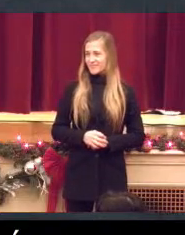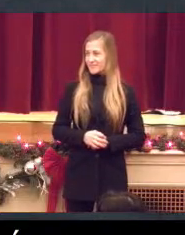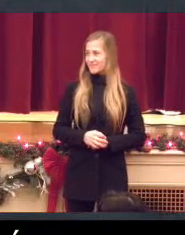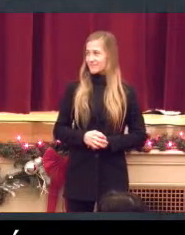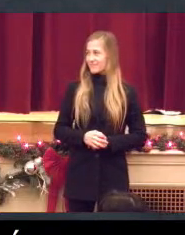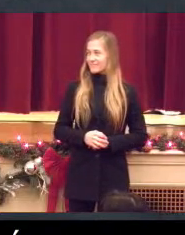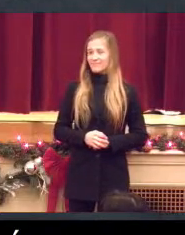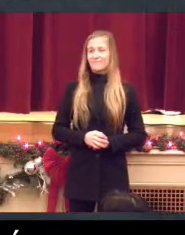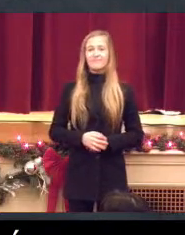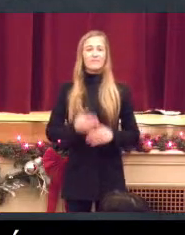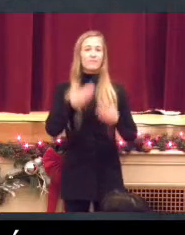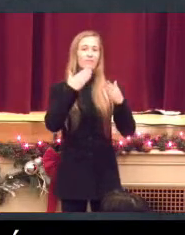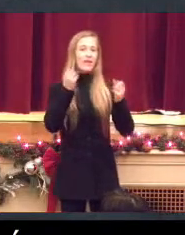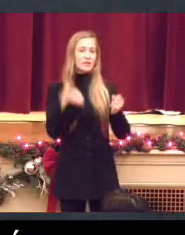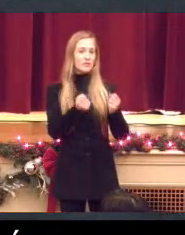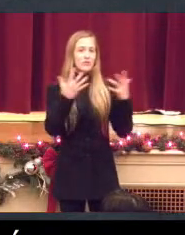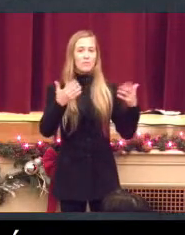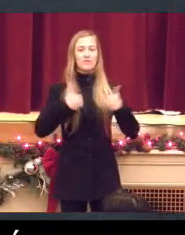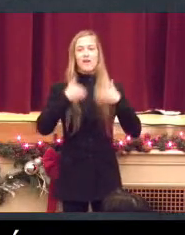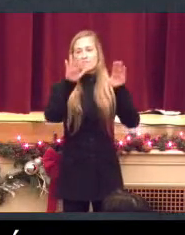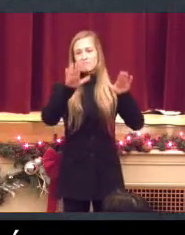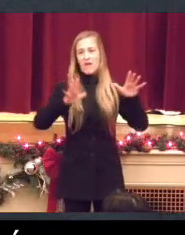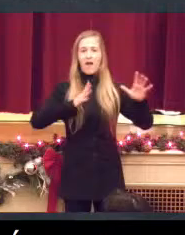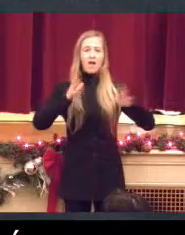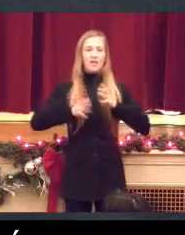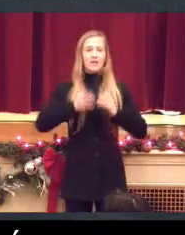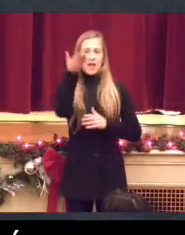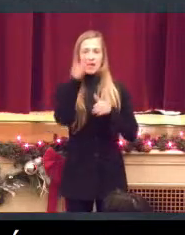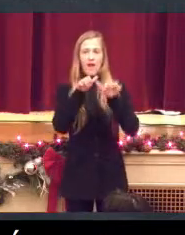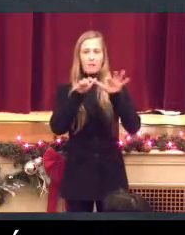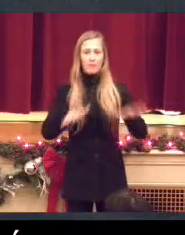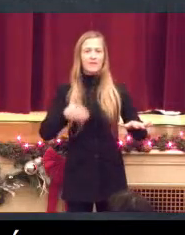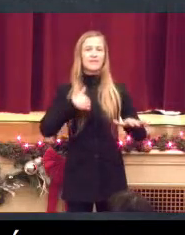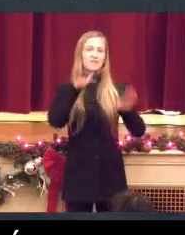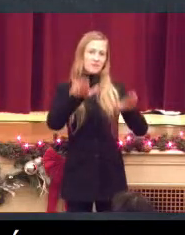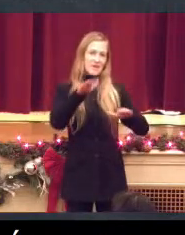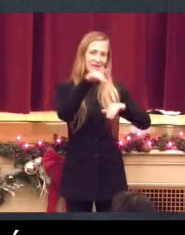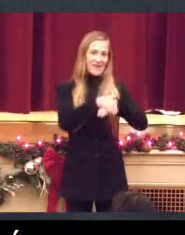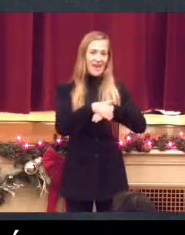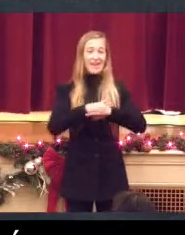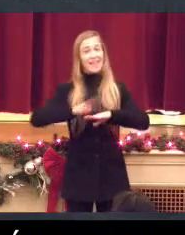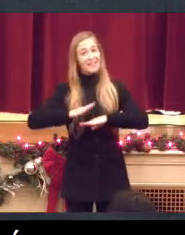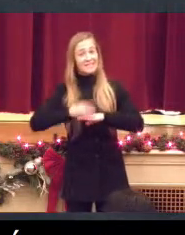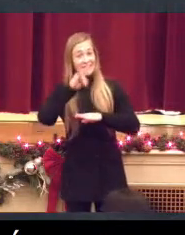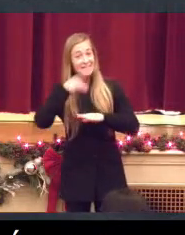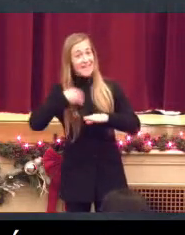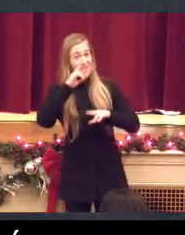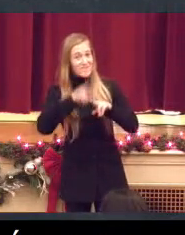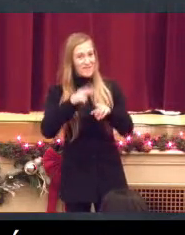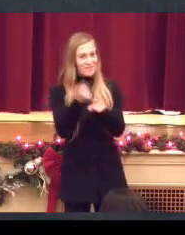Amen. Thank you very much. Have a great holiday. God bless you all. Have a great night. At least the kids had fun, right?